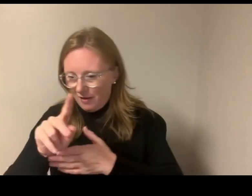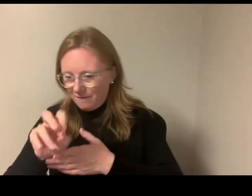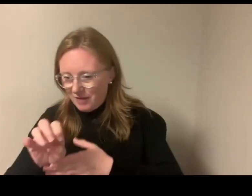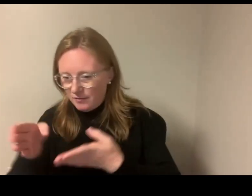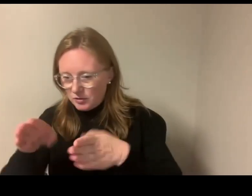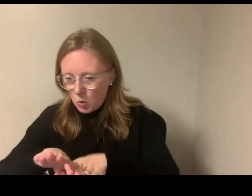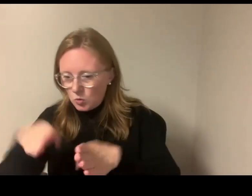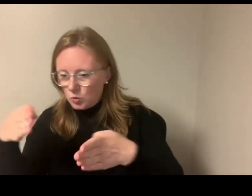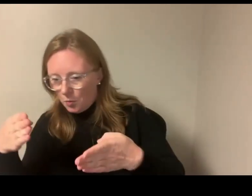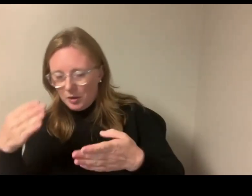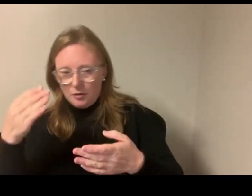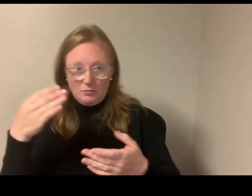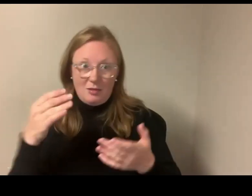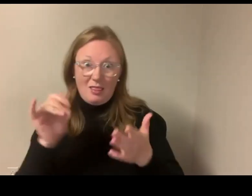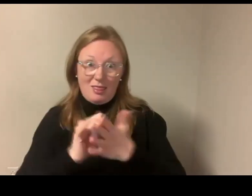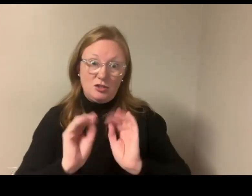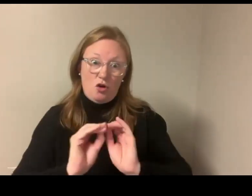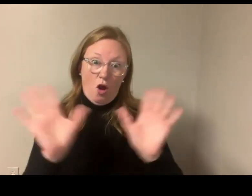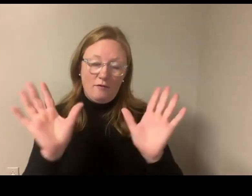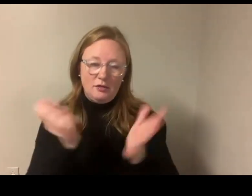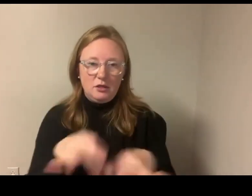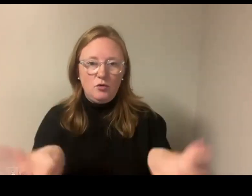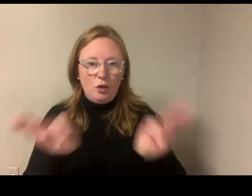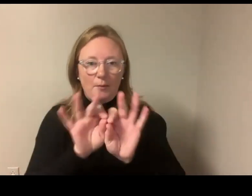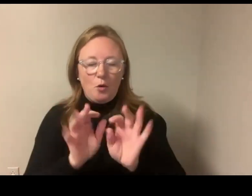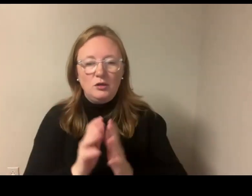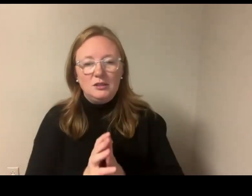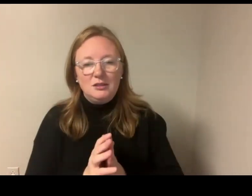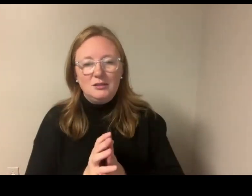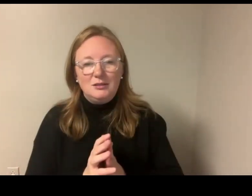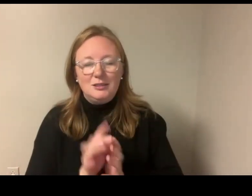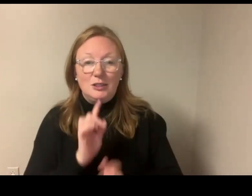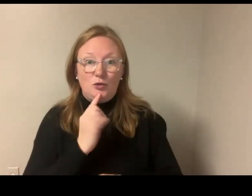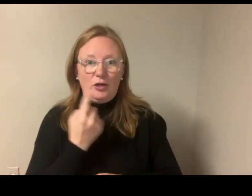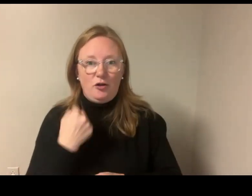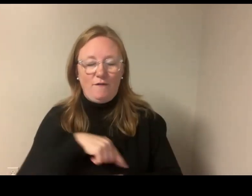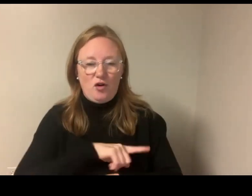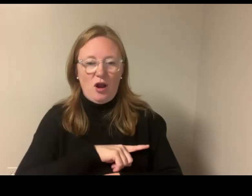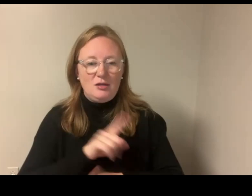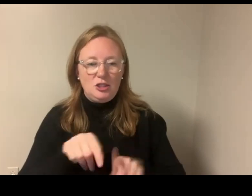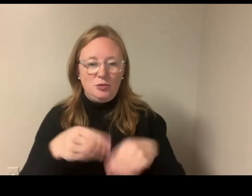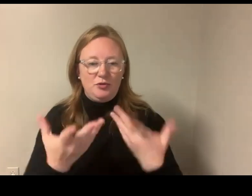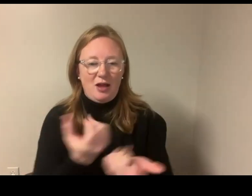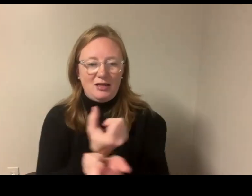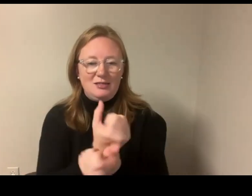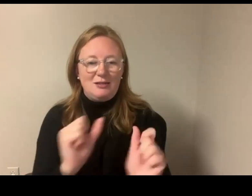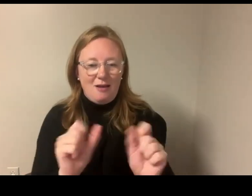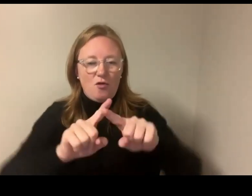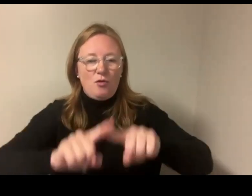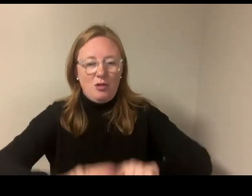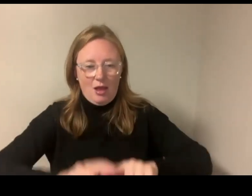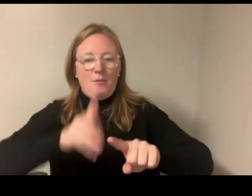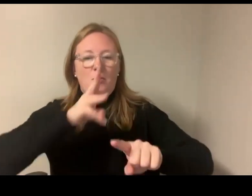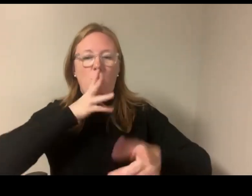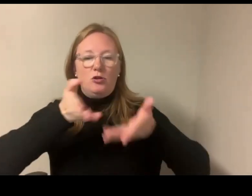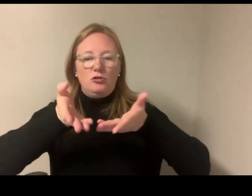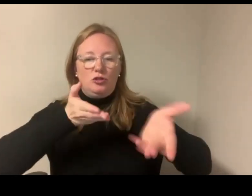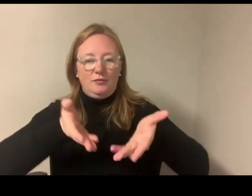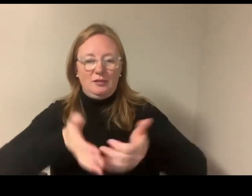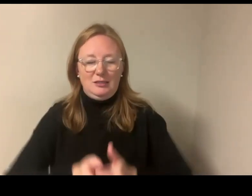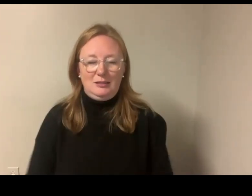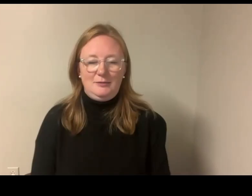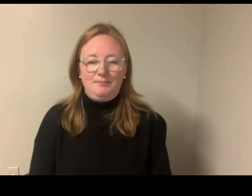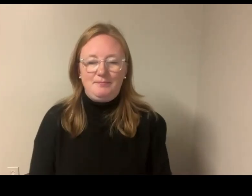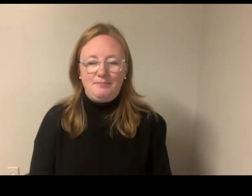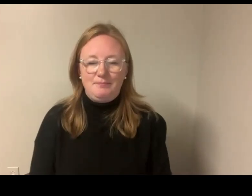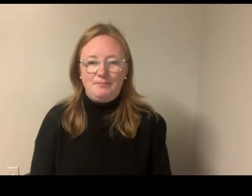open, is obviously really crucial for us to provide safe and reliable water services.